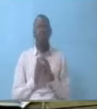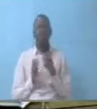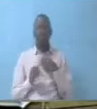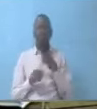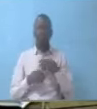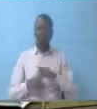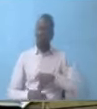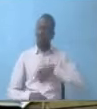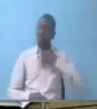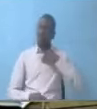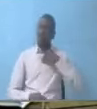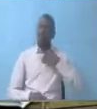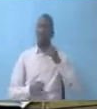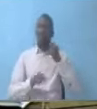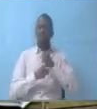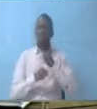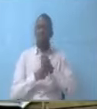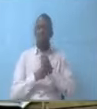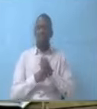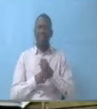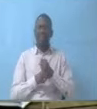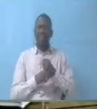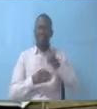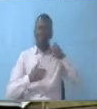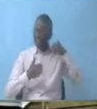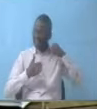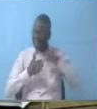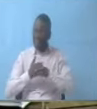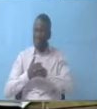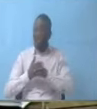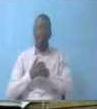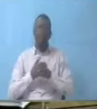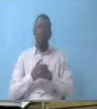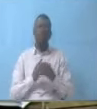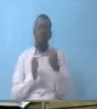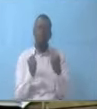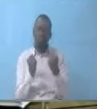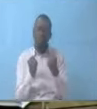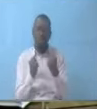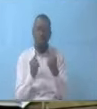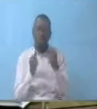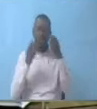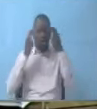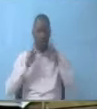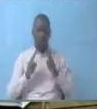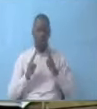They would be proud to make a tight law that people will not escape from.